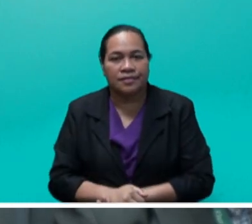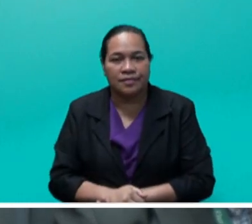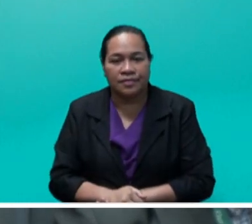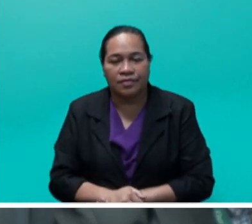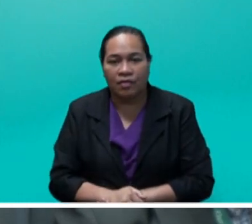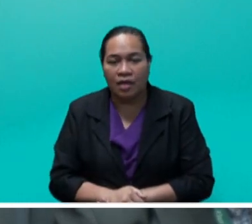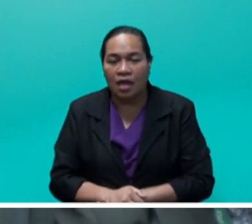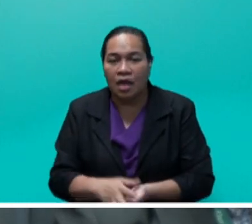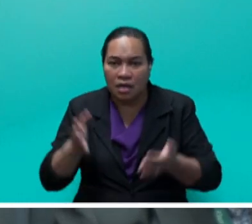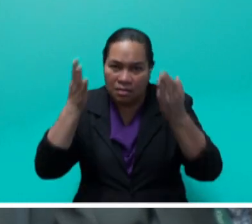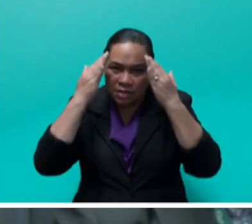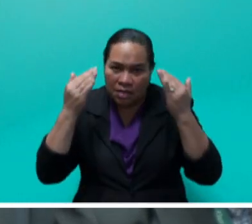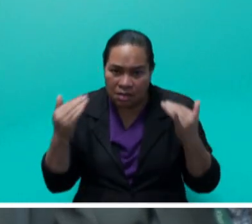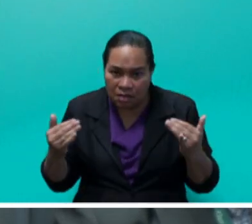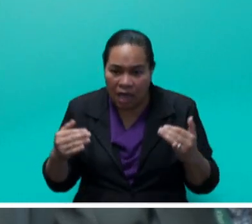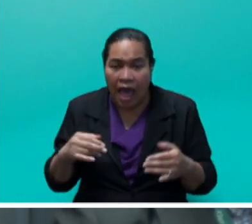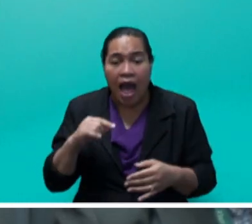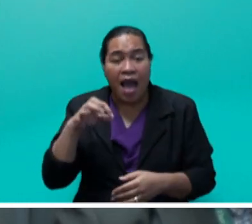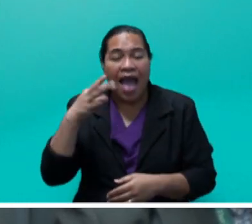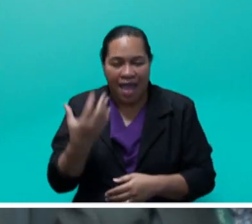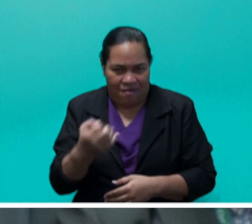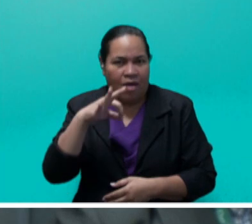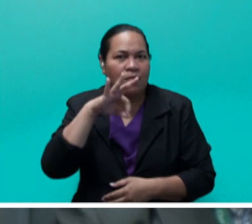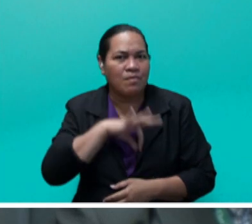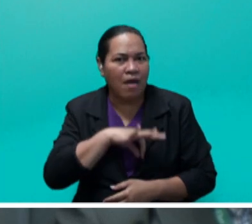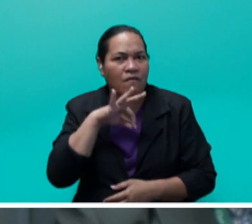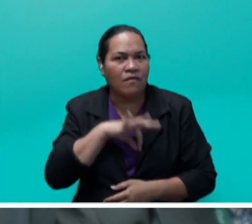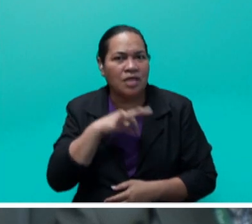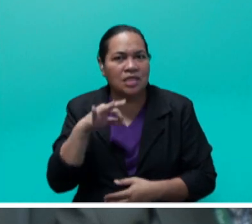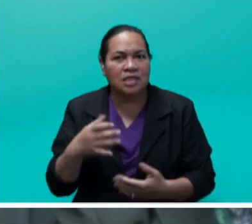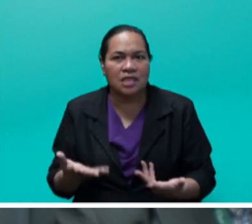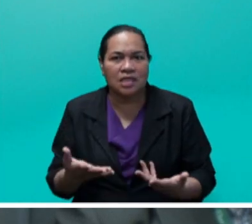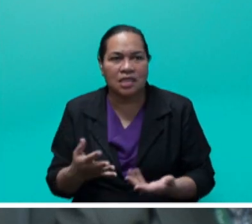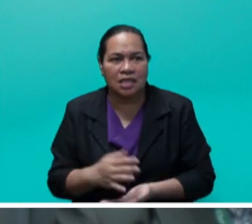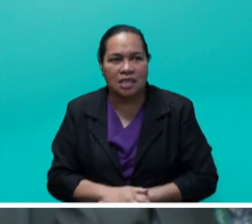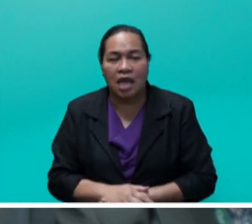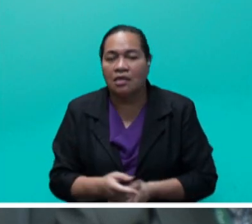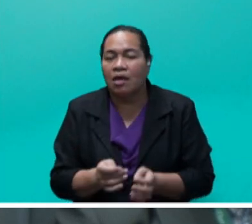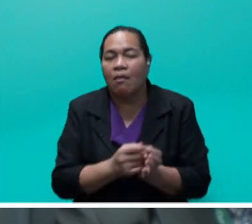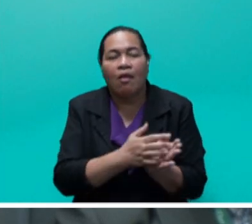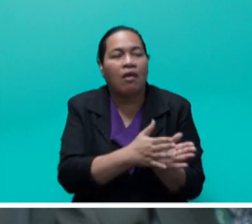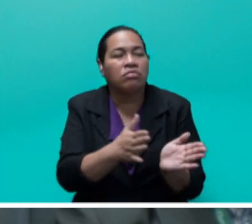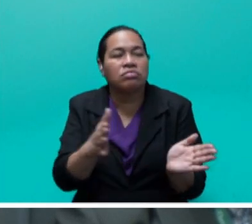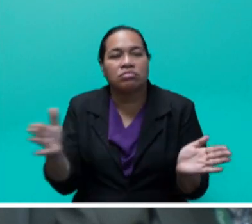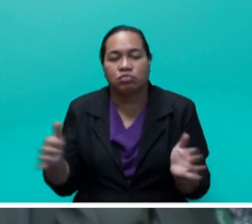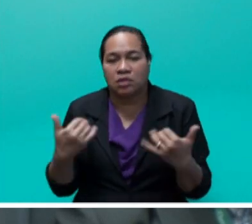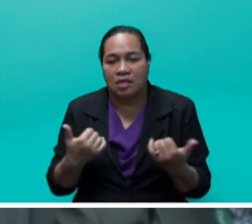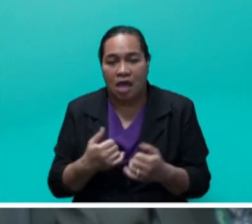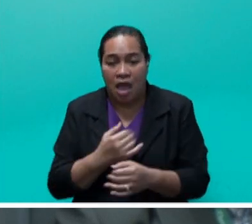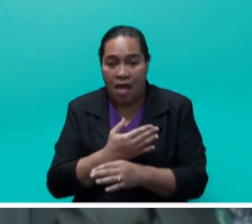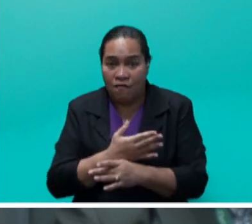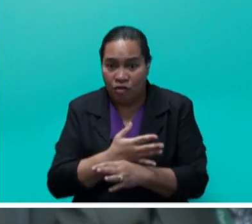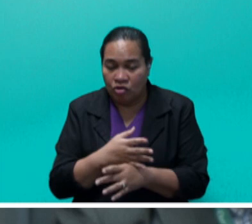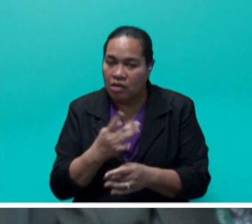Mr. Speaker, sir, the benefit and assets are widespread. The Fisheries Ministry